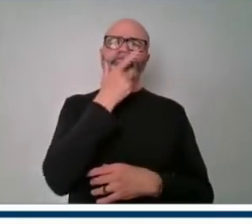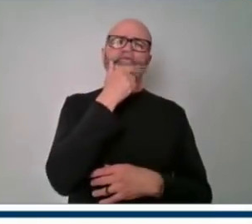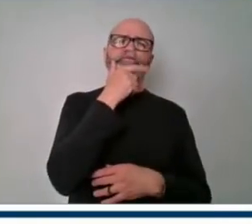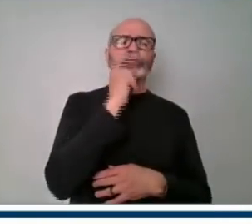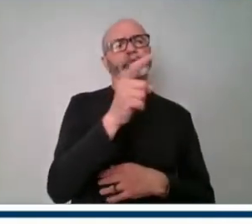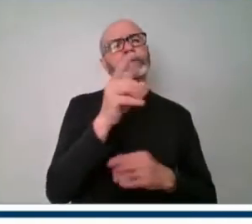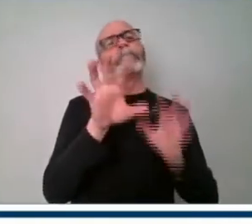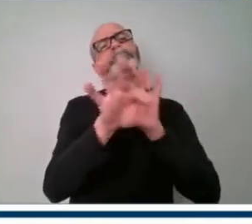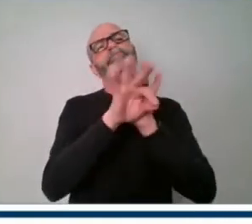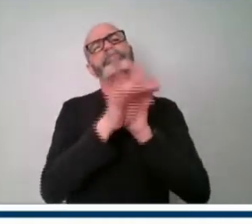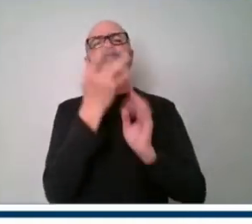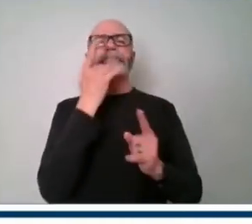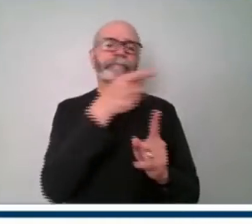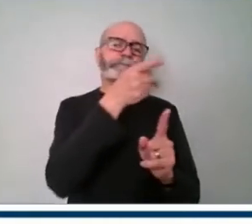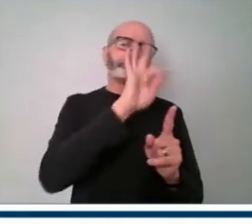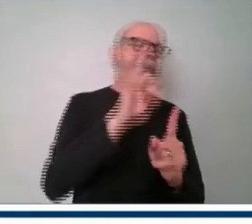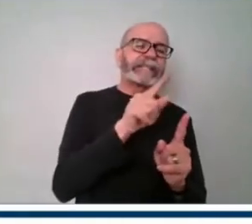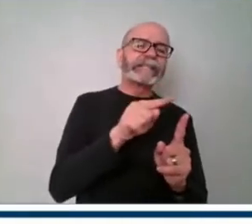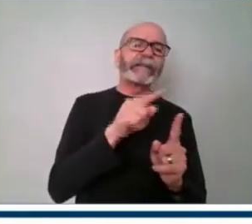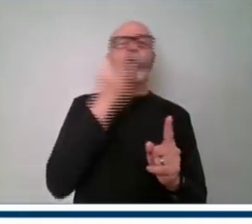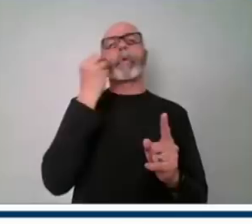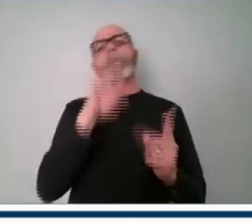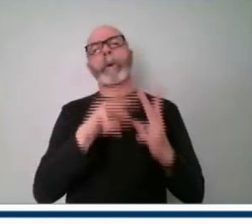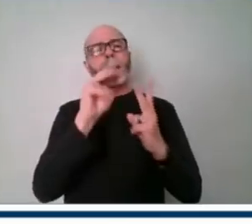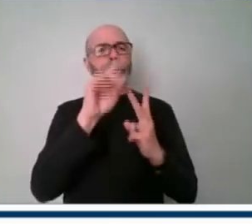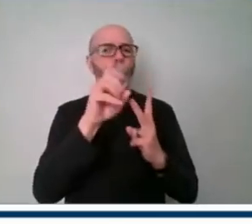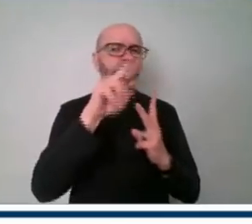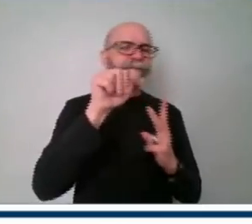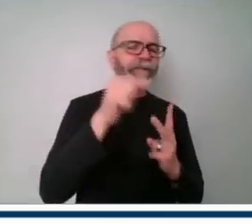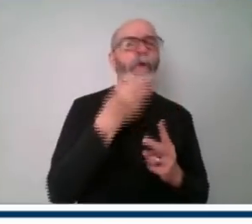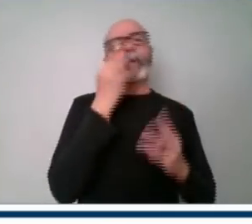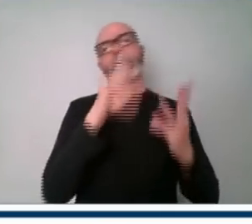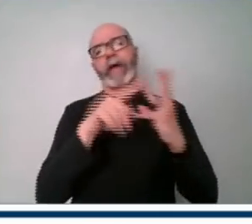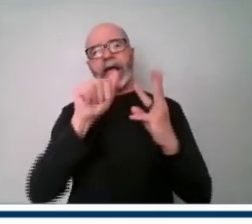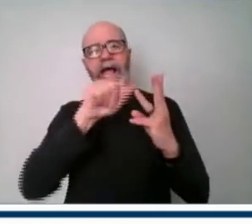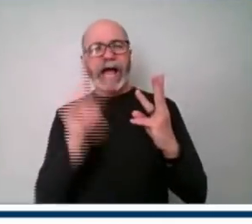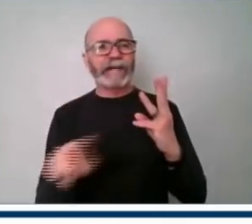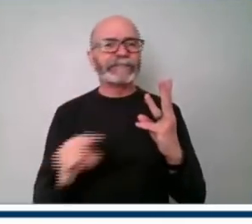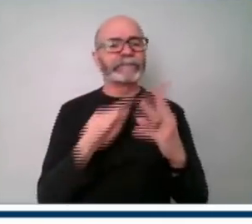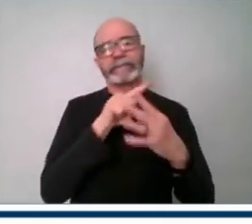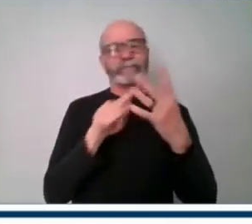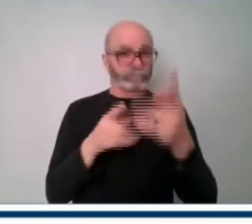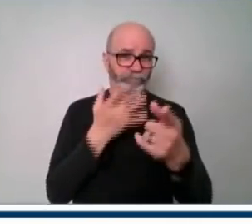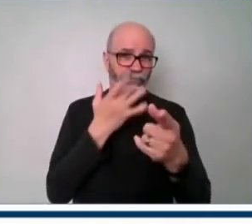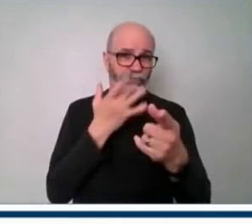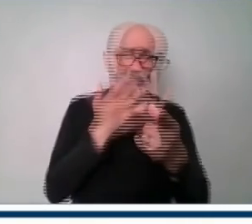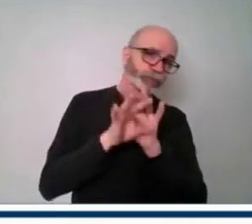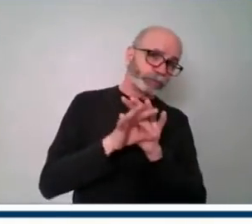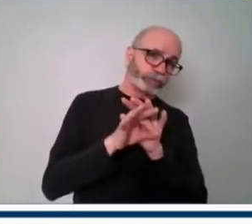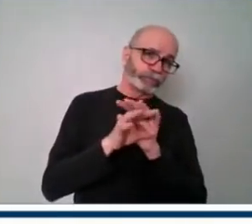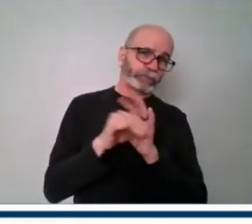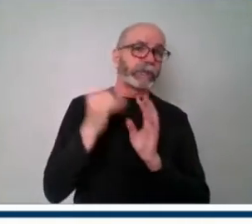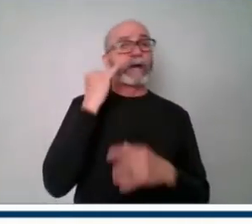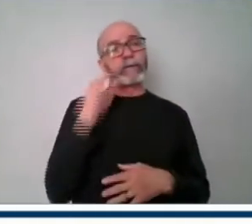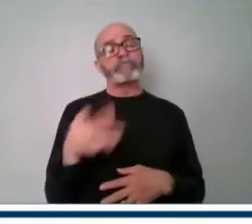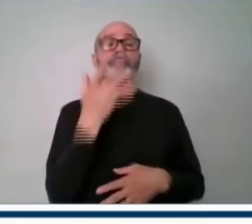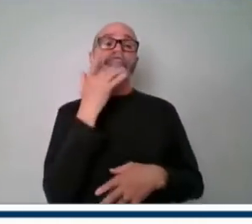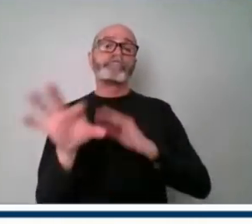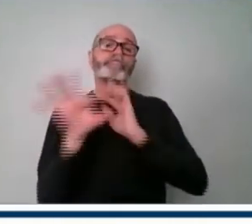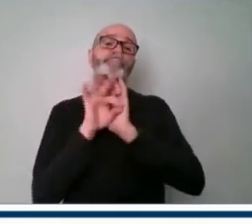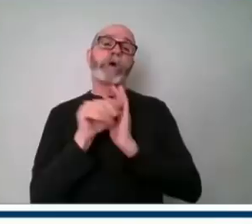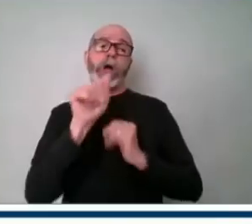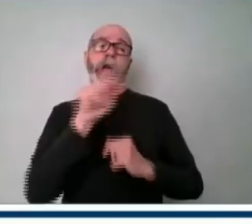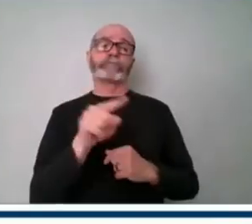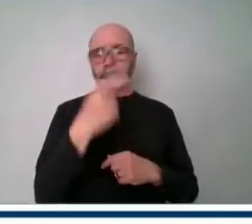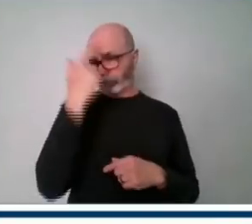feeling at risk now, why should they not be able to have that option, like the 64 to 60 crowd, in signing up for an